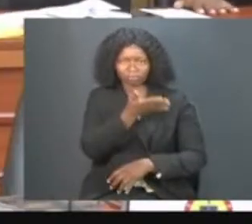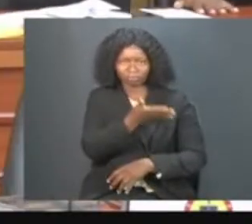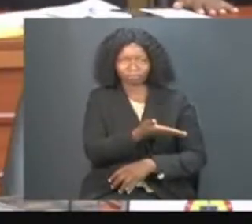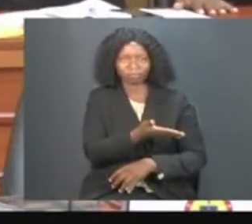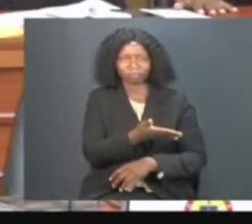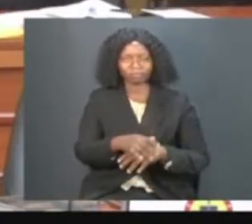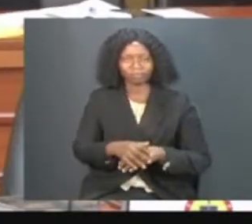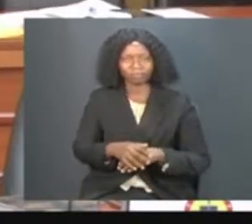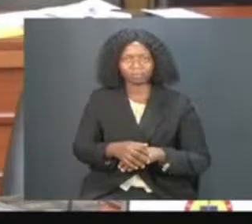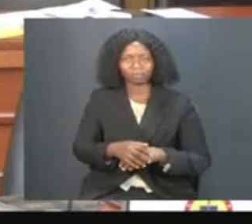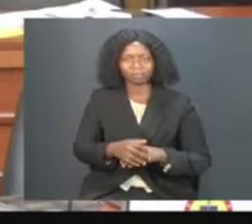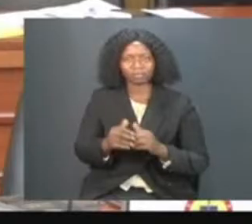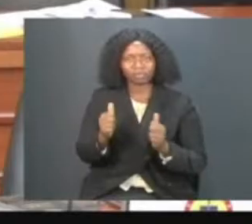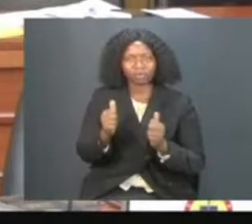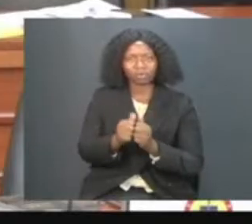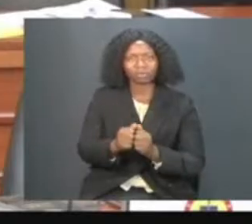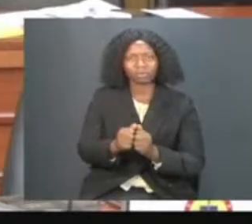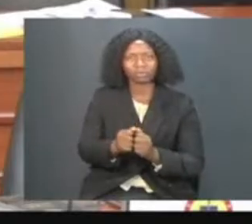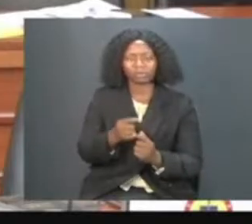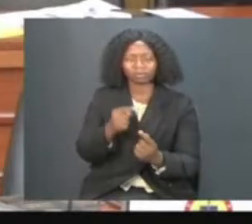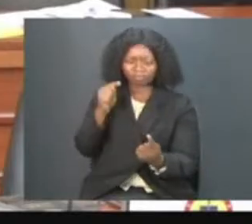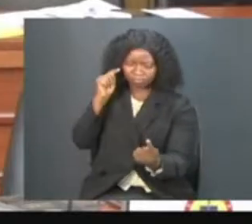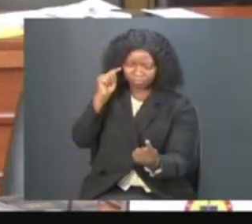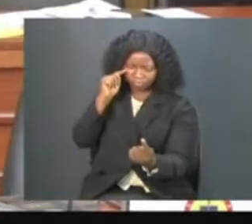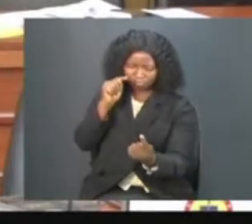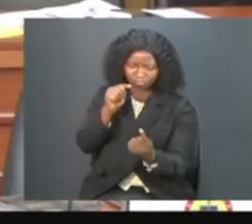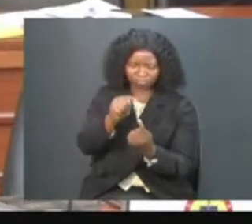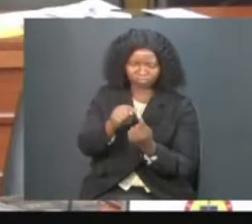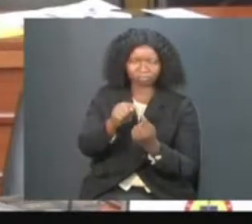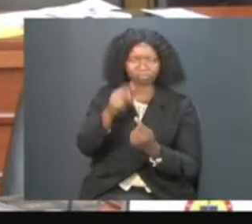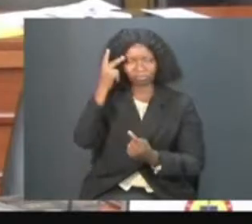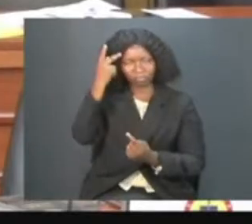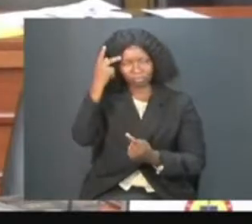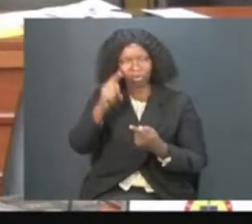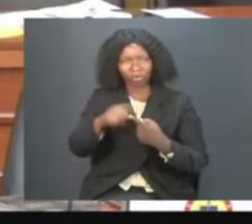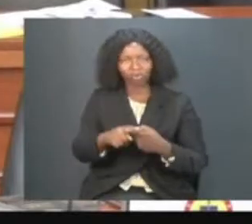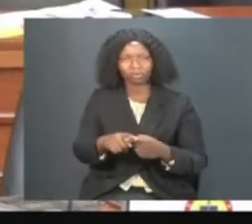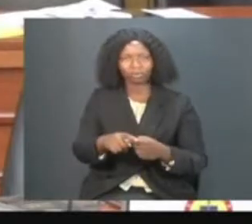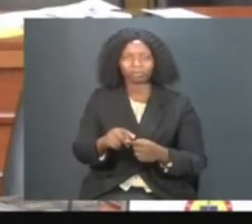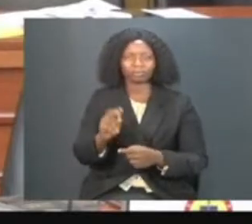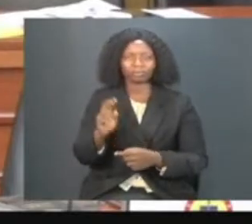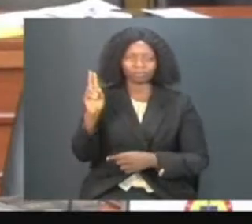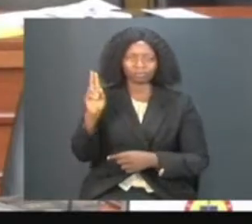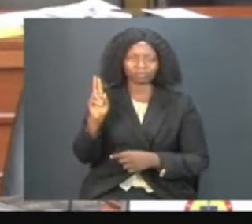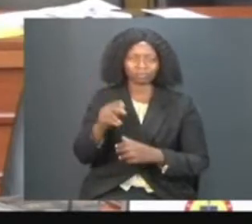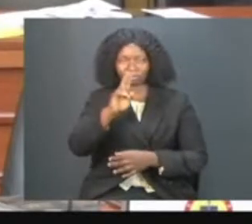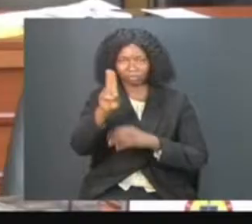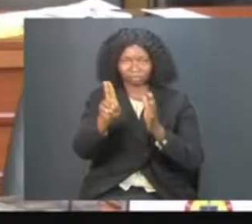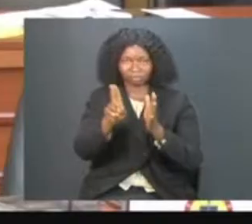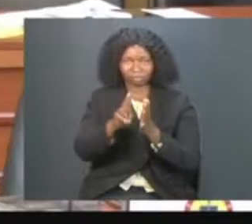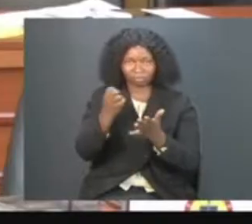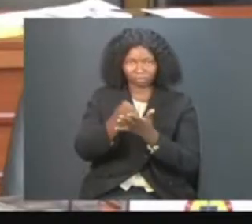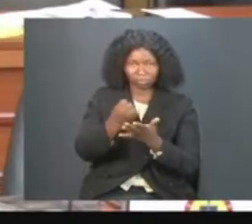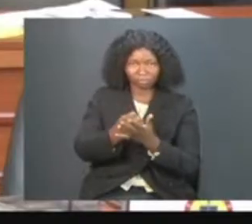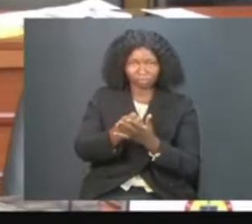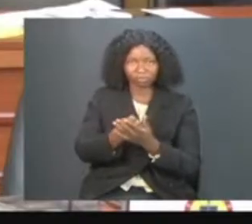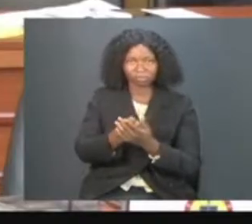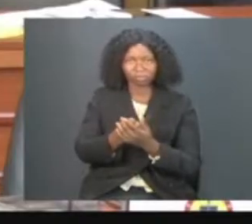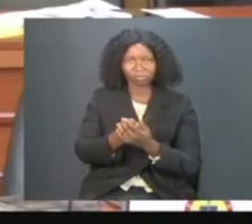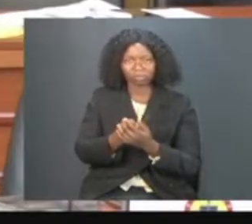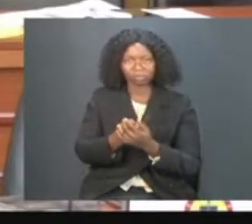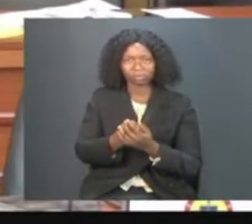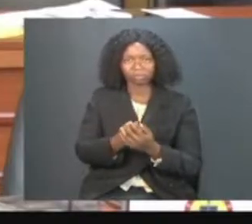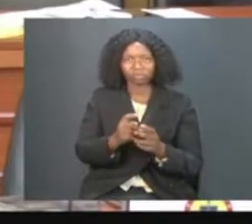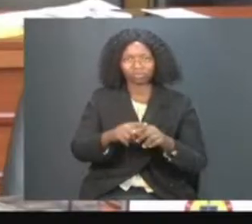established with main purposes of running a particular that is going